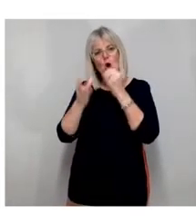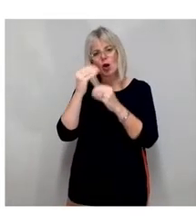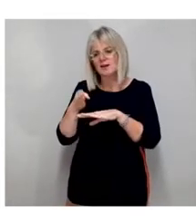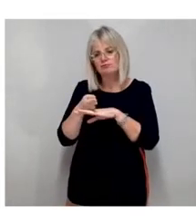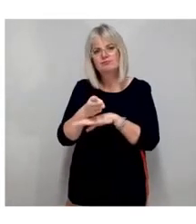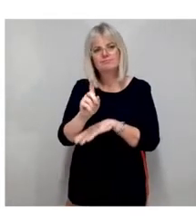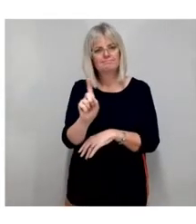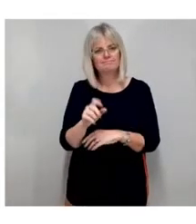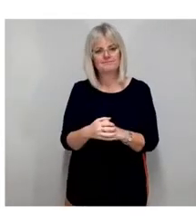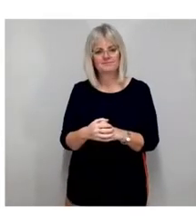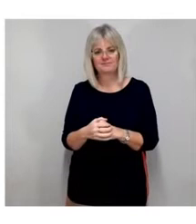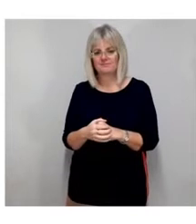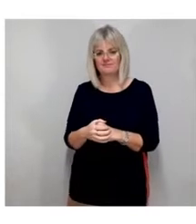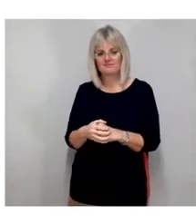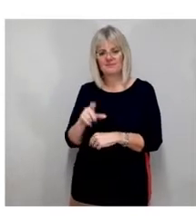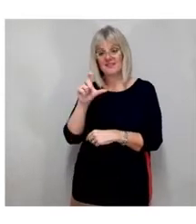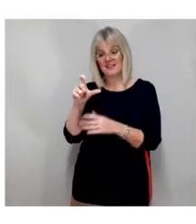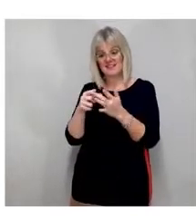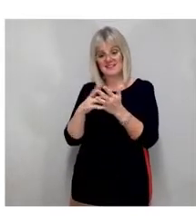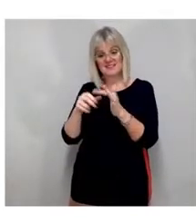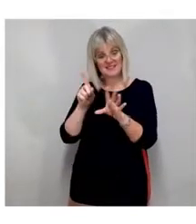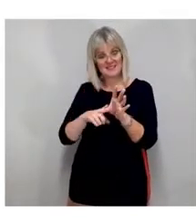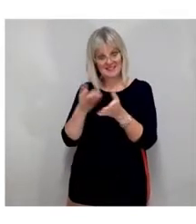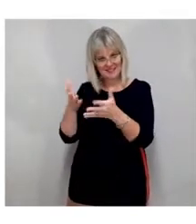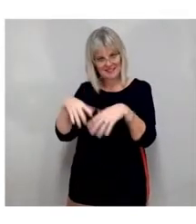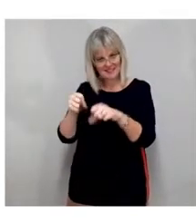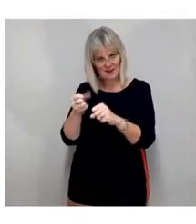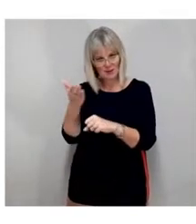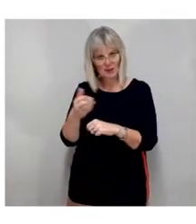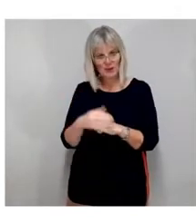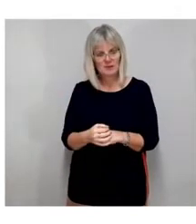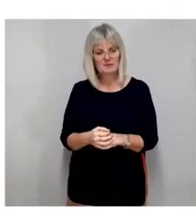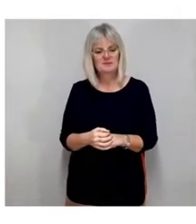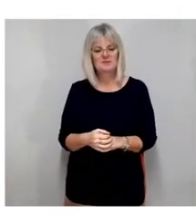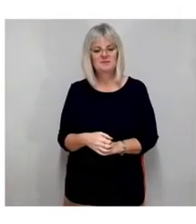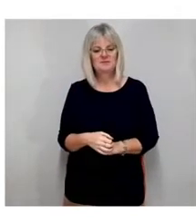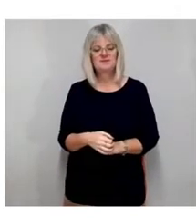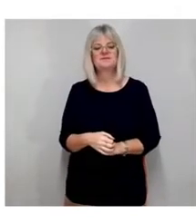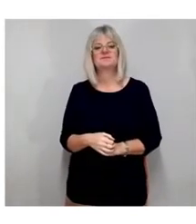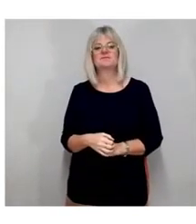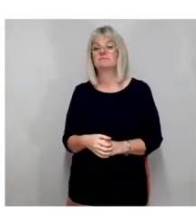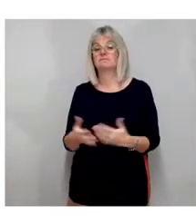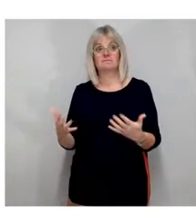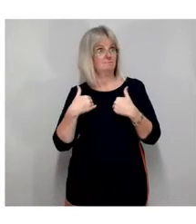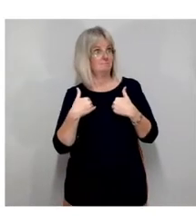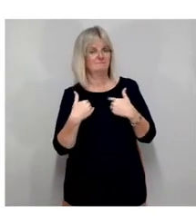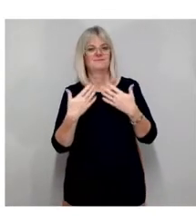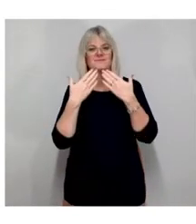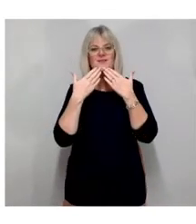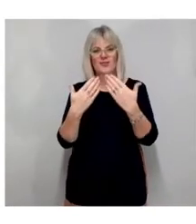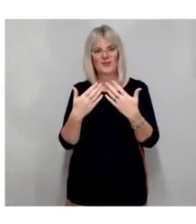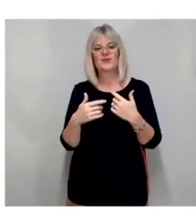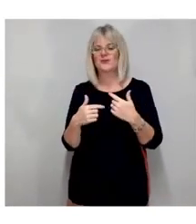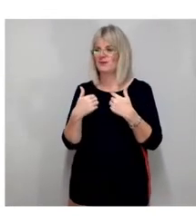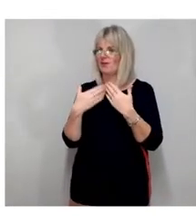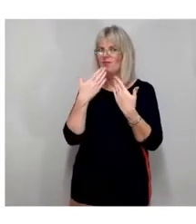Cindy, can we start with you? You're going to start with me. Excellent. Well, thank you, Corie, and thank you so much for inviting me to be part of this panel.